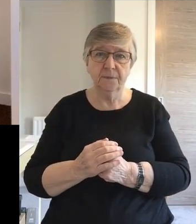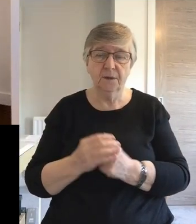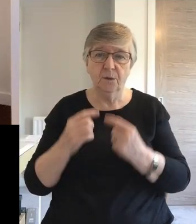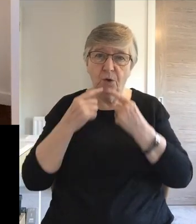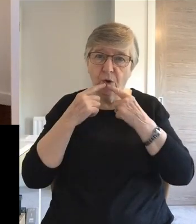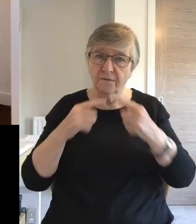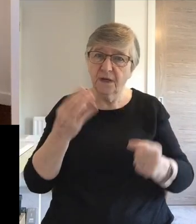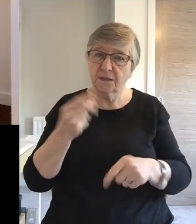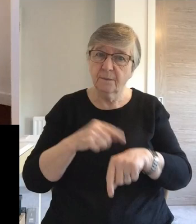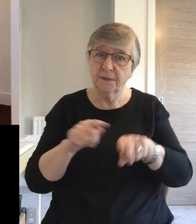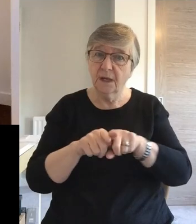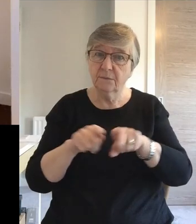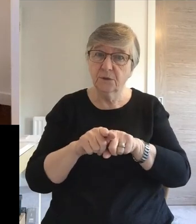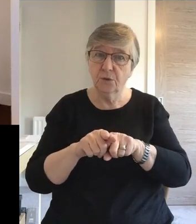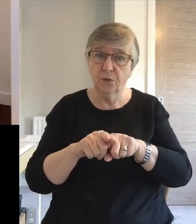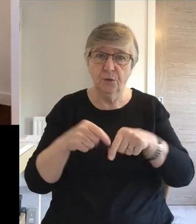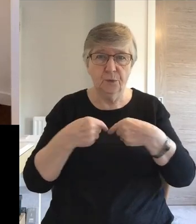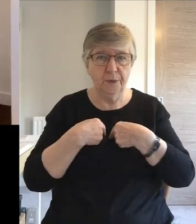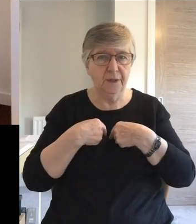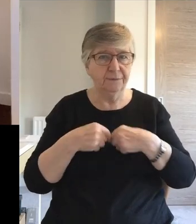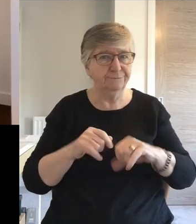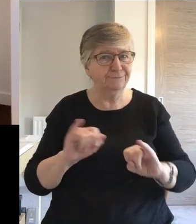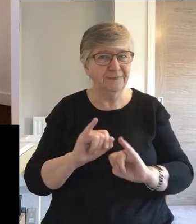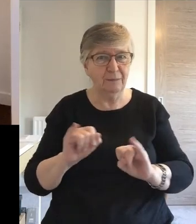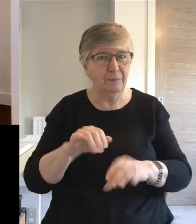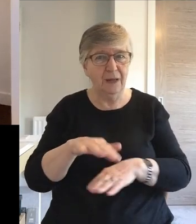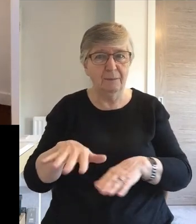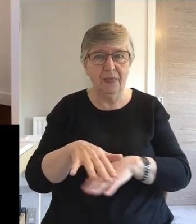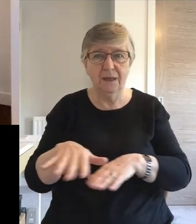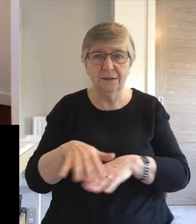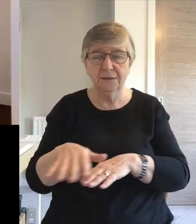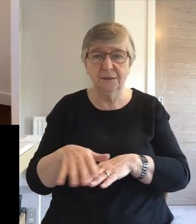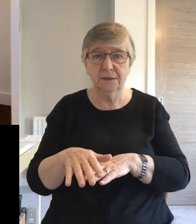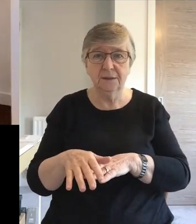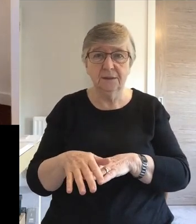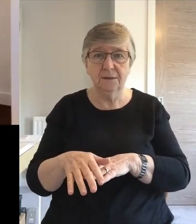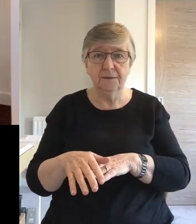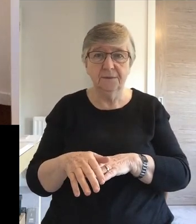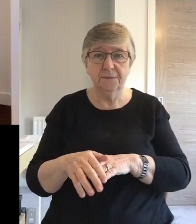We confess too that sometimes we're in bad shape.